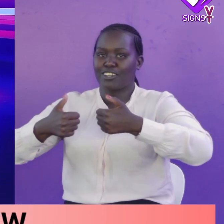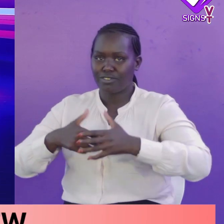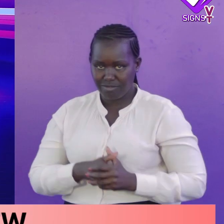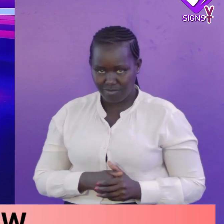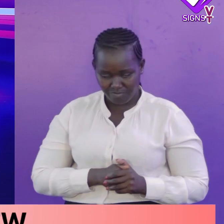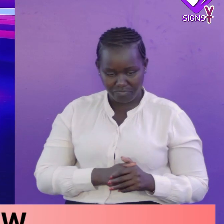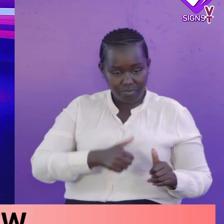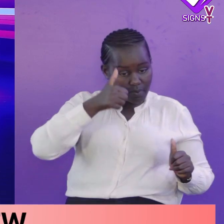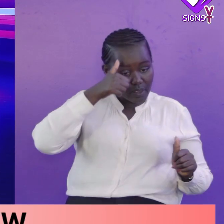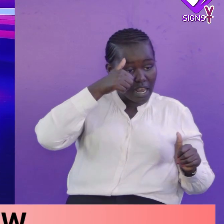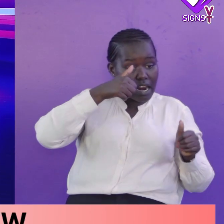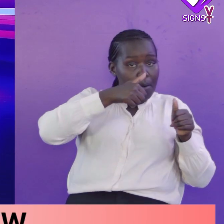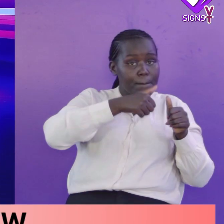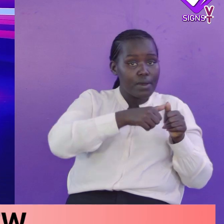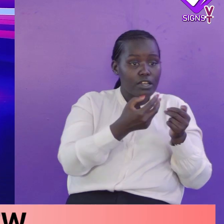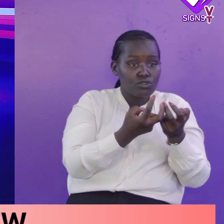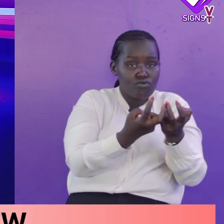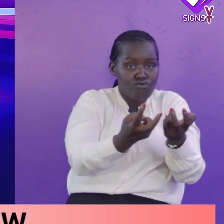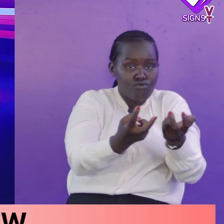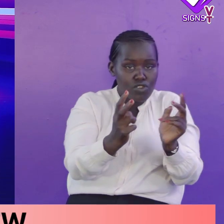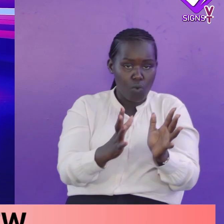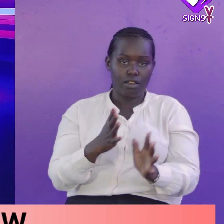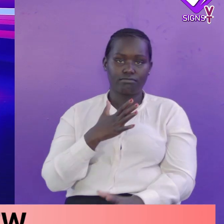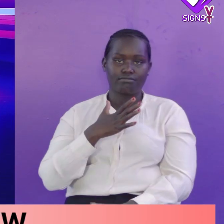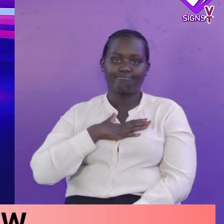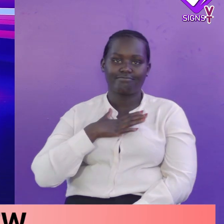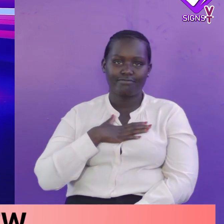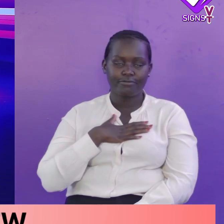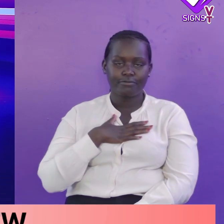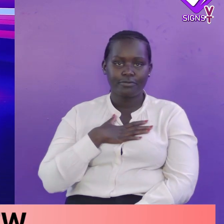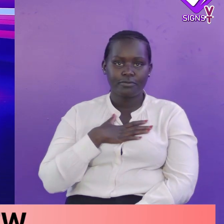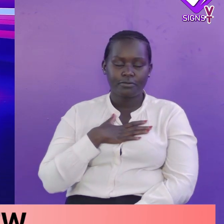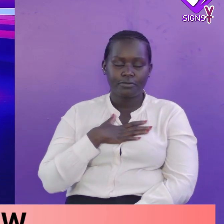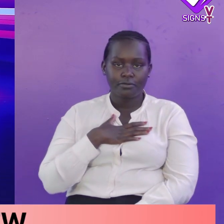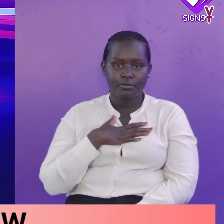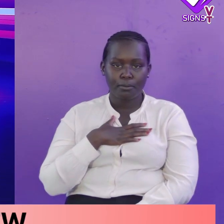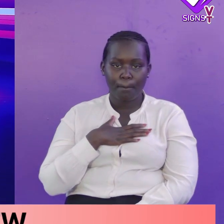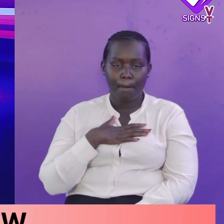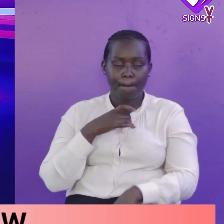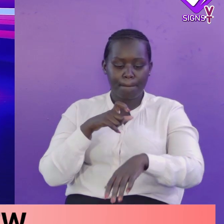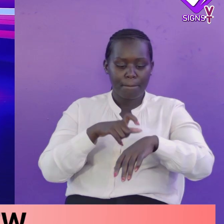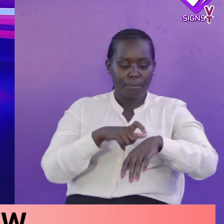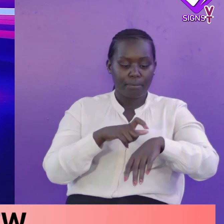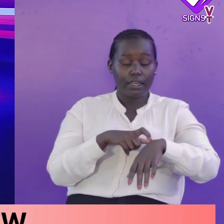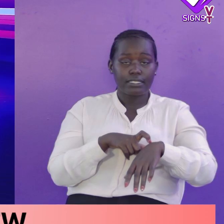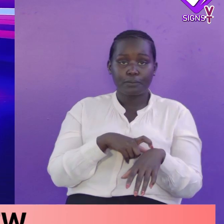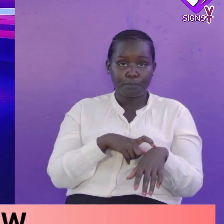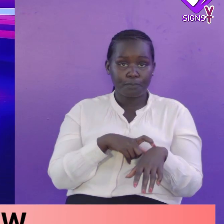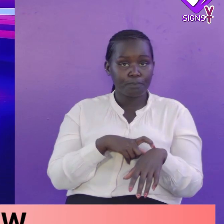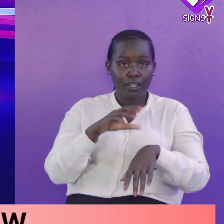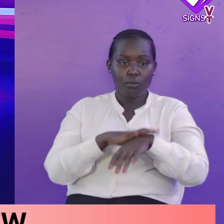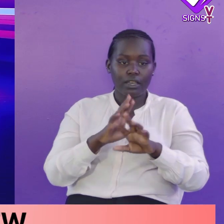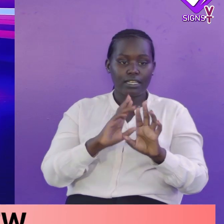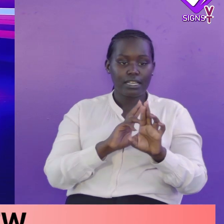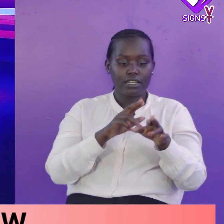just a reminder to our viewers, when we get the